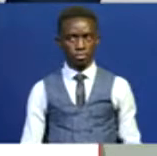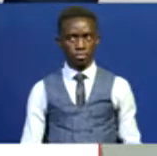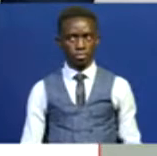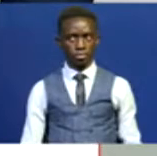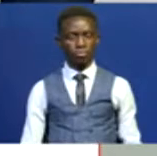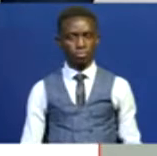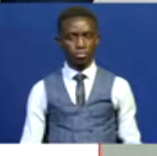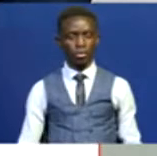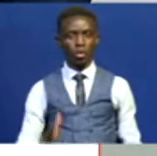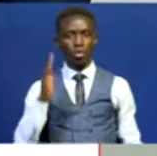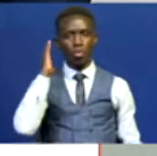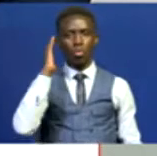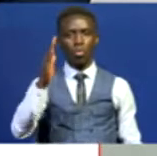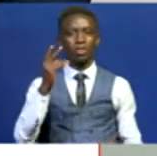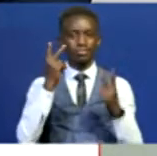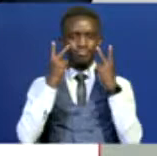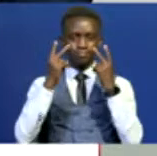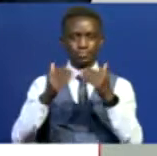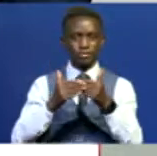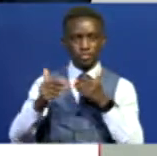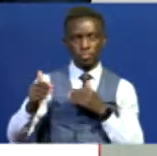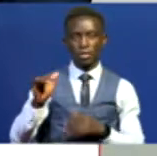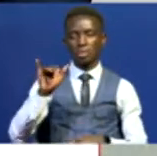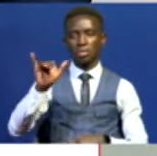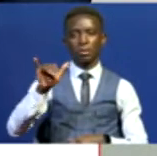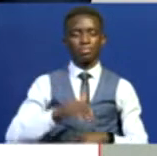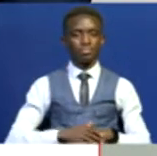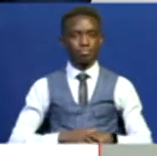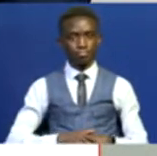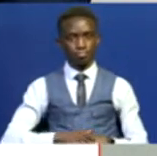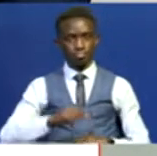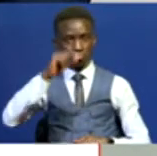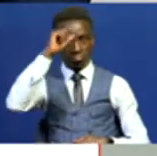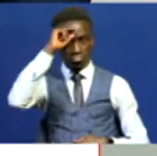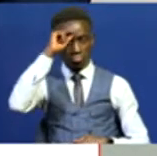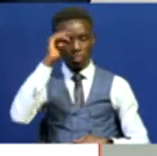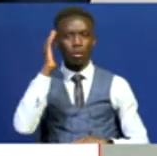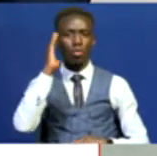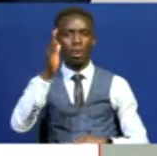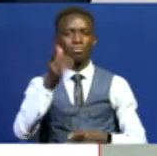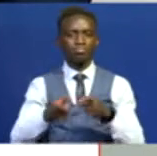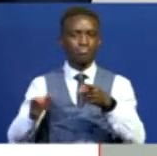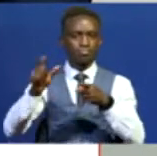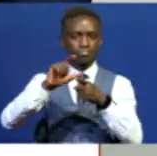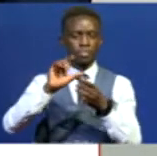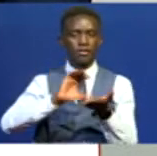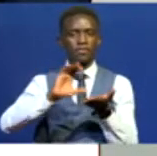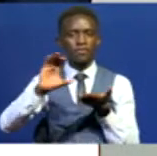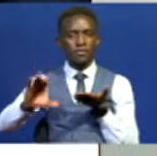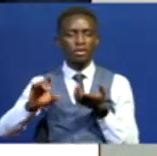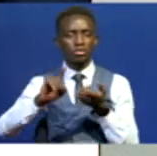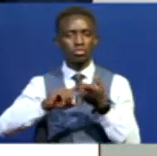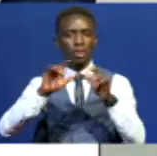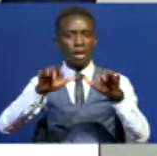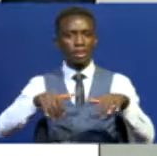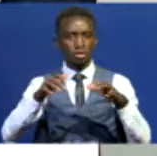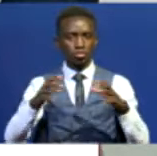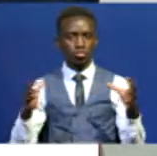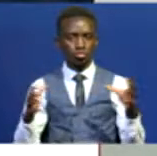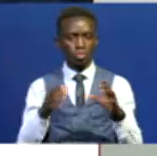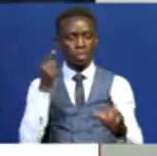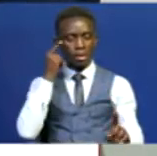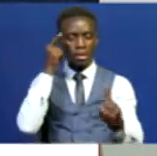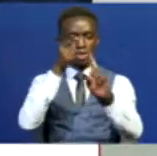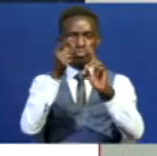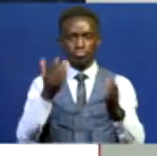know you'll look forward to that. Now, the government will increase funding to the agriculture sector to increase production and deal